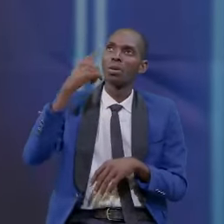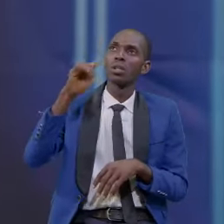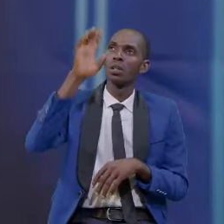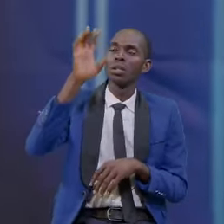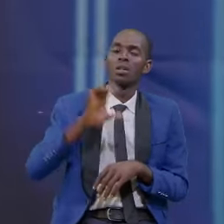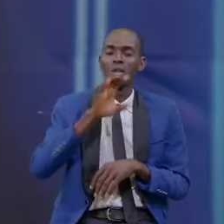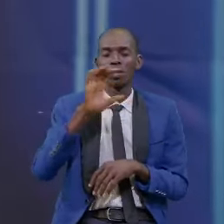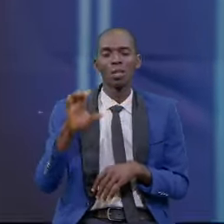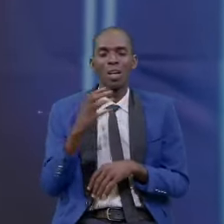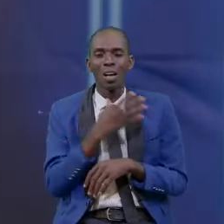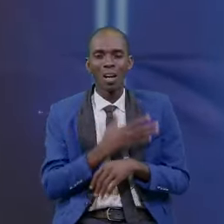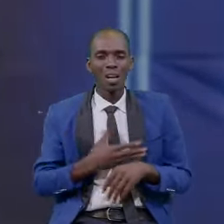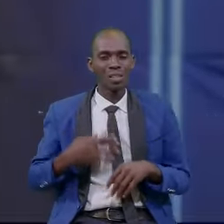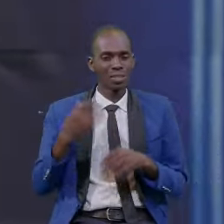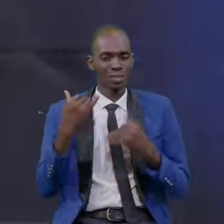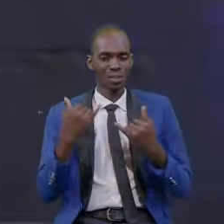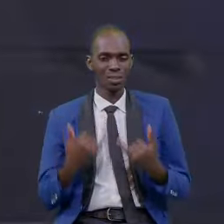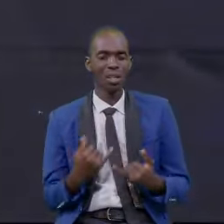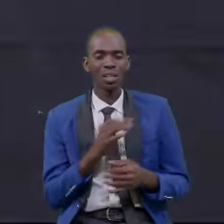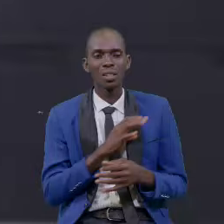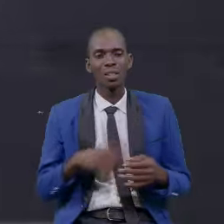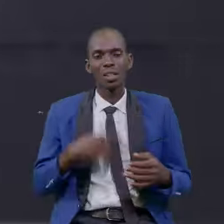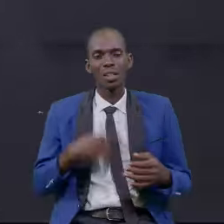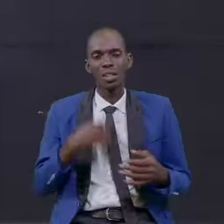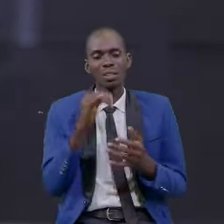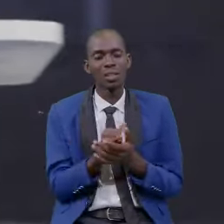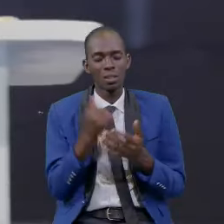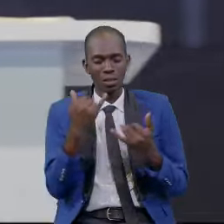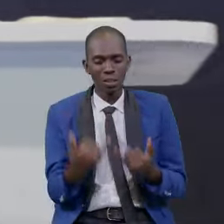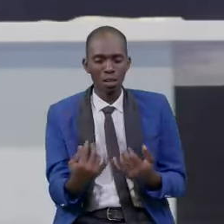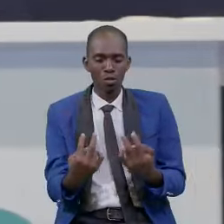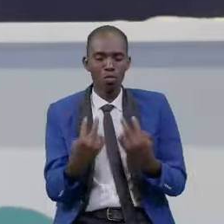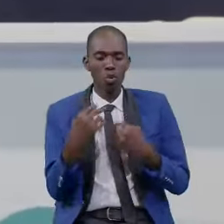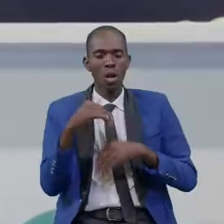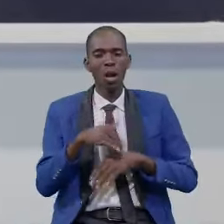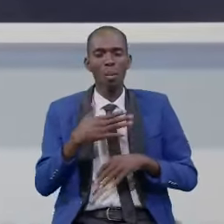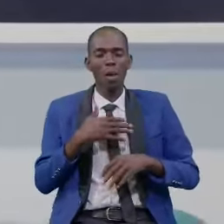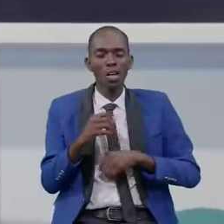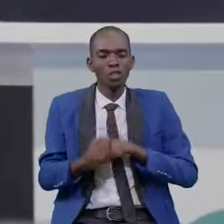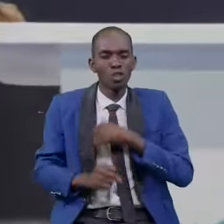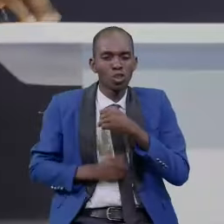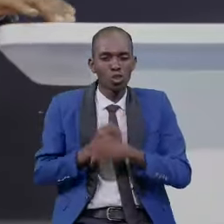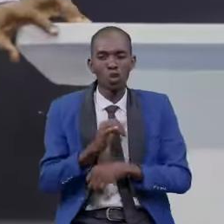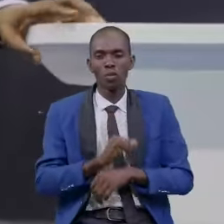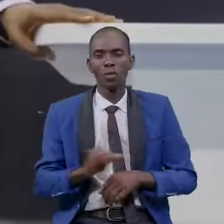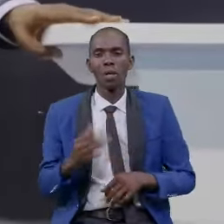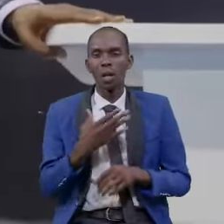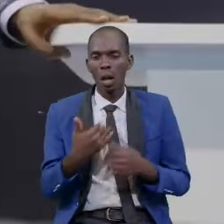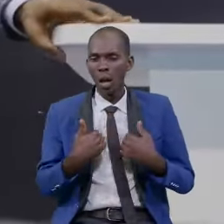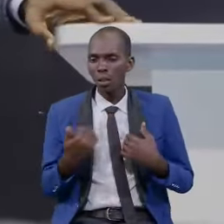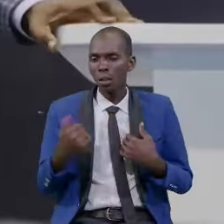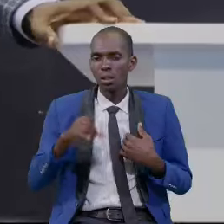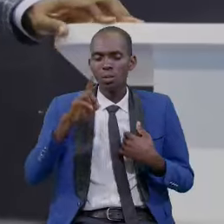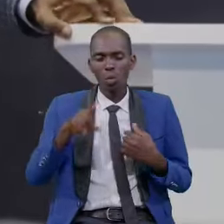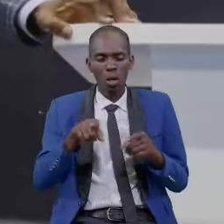my suffering. Has anybody ever suffered like this? And you realize the